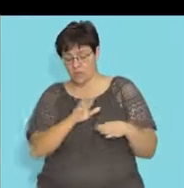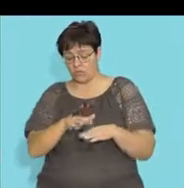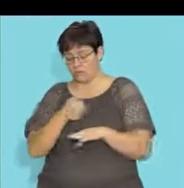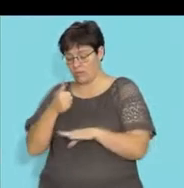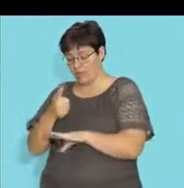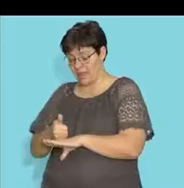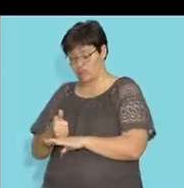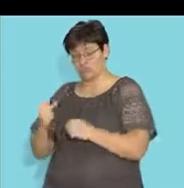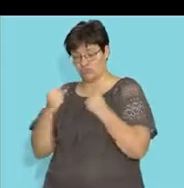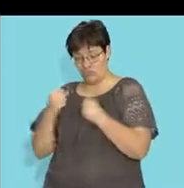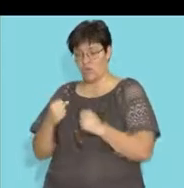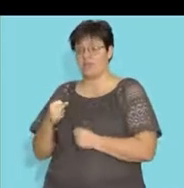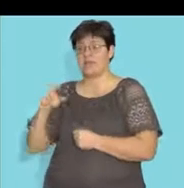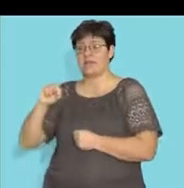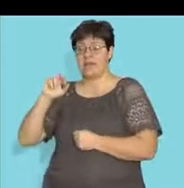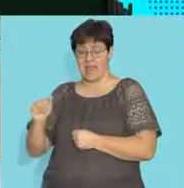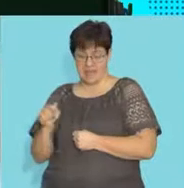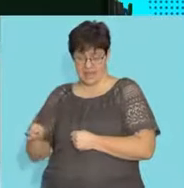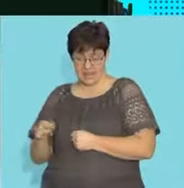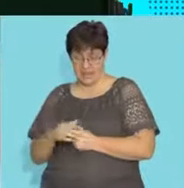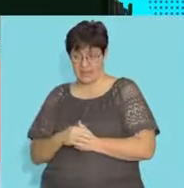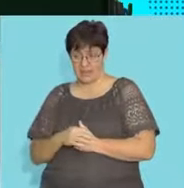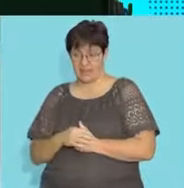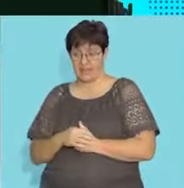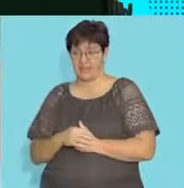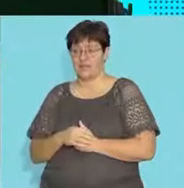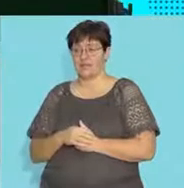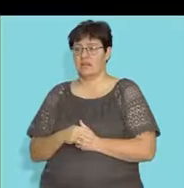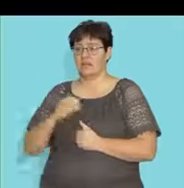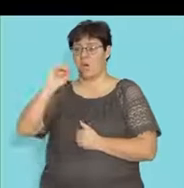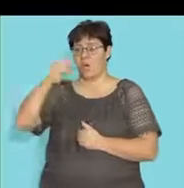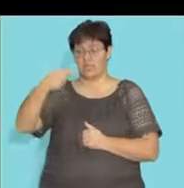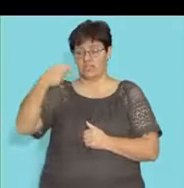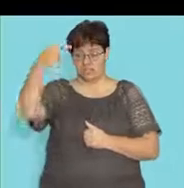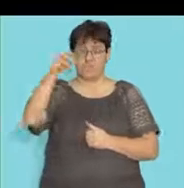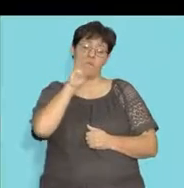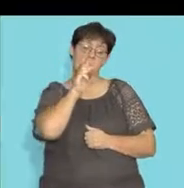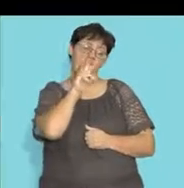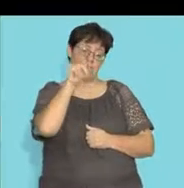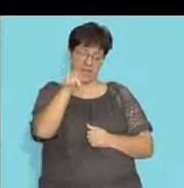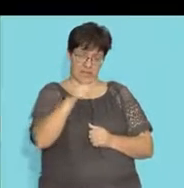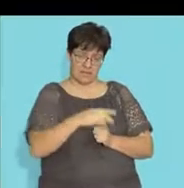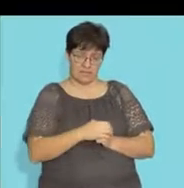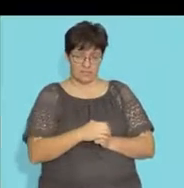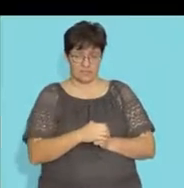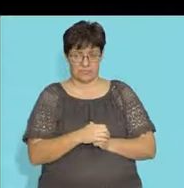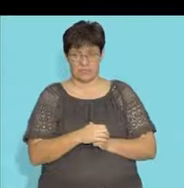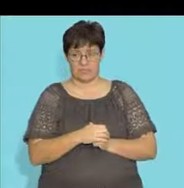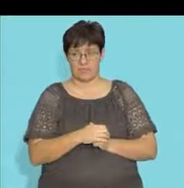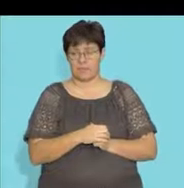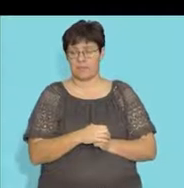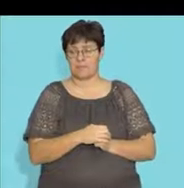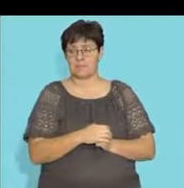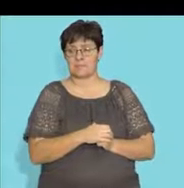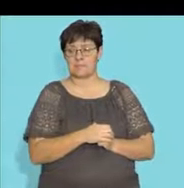strong base to the likes of sodium and the ions from the water to the likes of